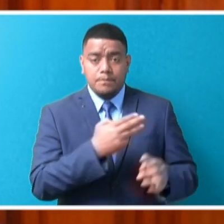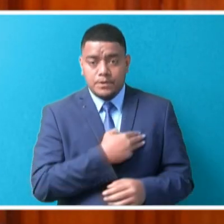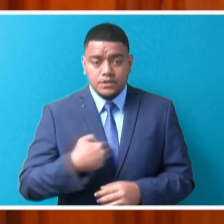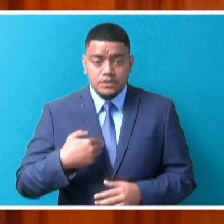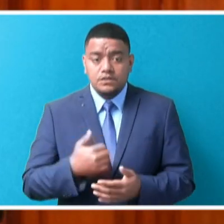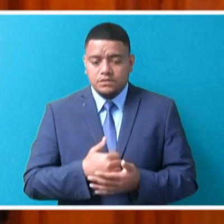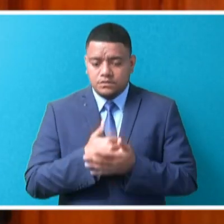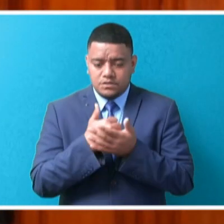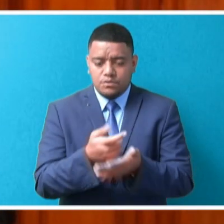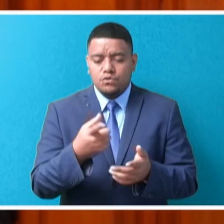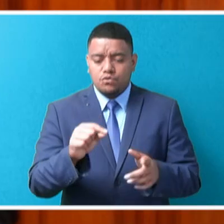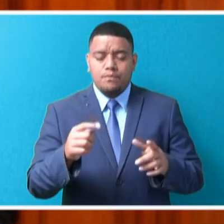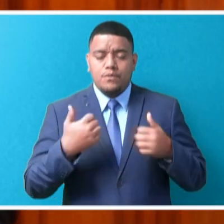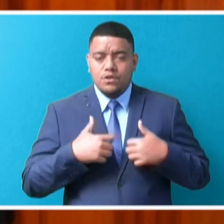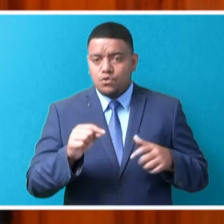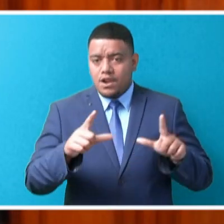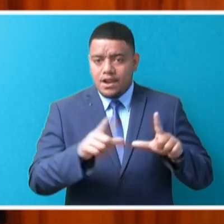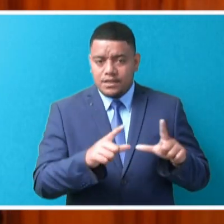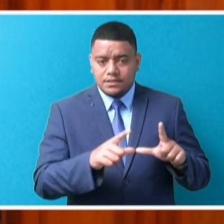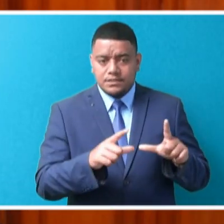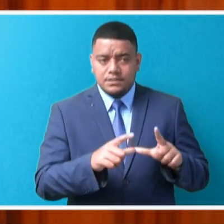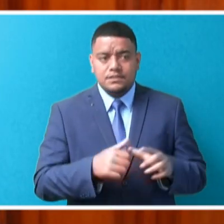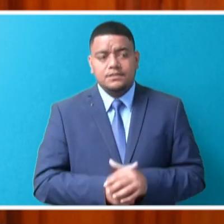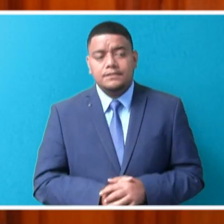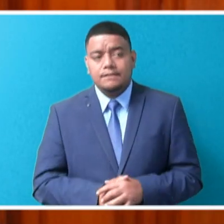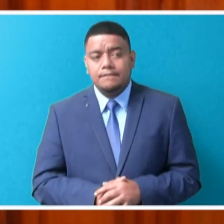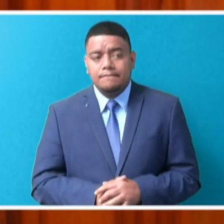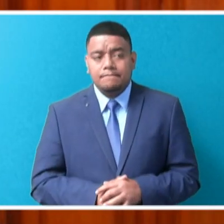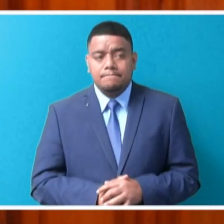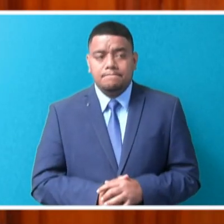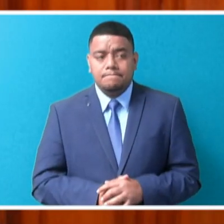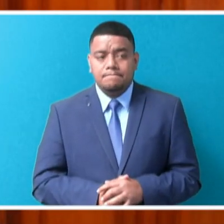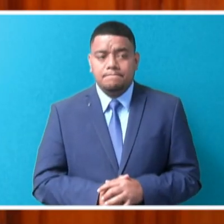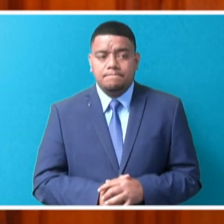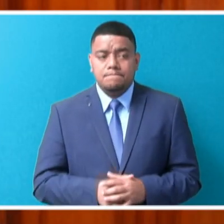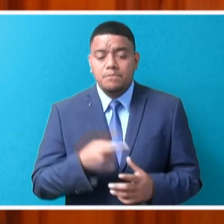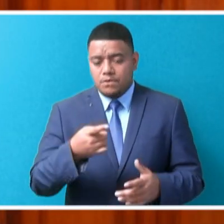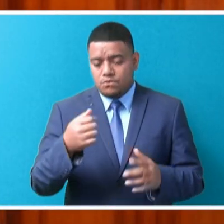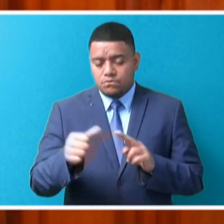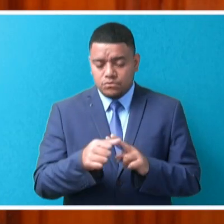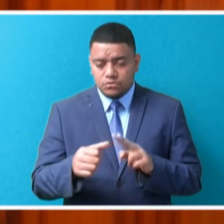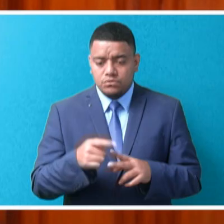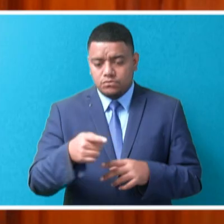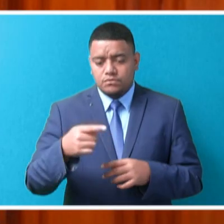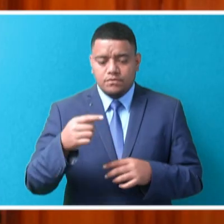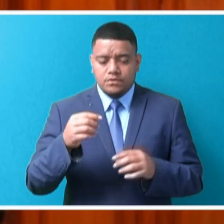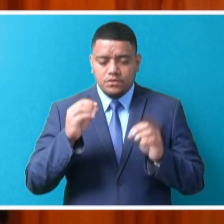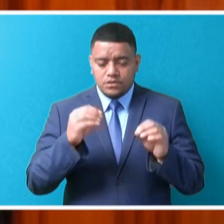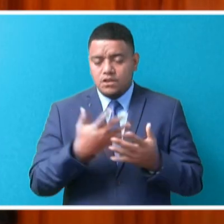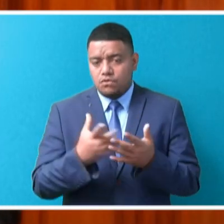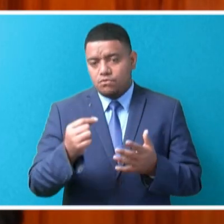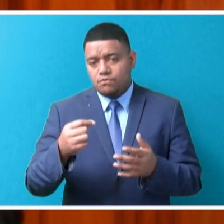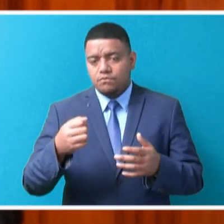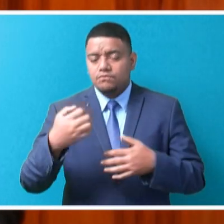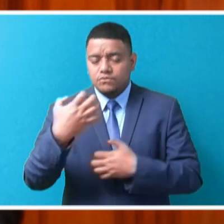fishers' cooperatives through the provision of startup capital, including boats and engines, as well as solar-powered freezers, and through